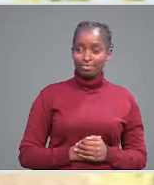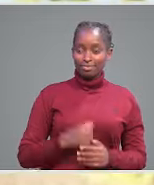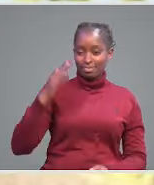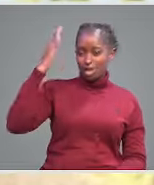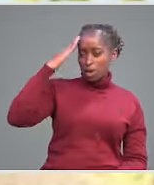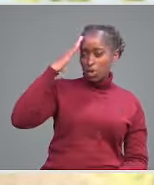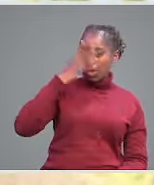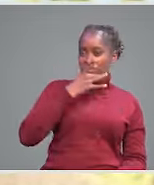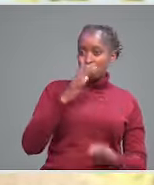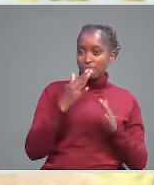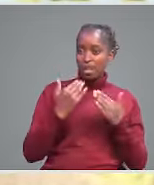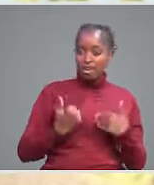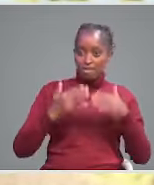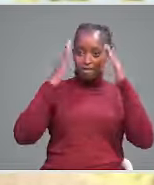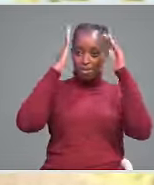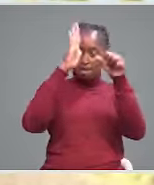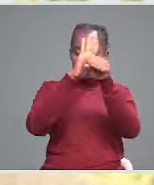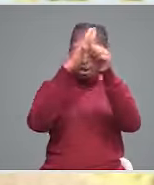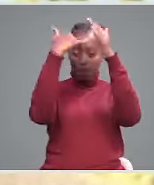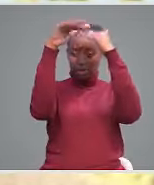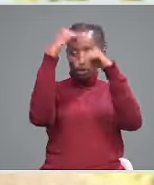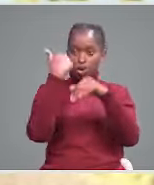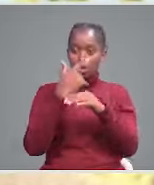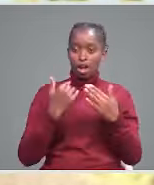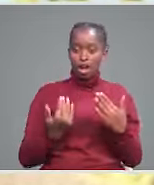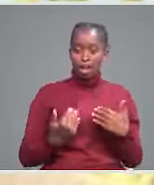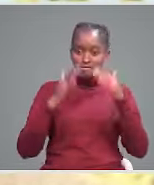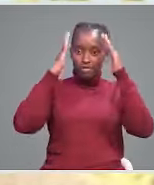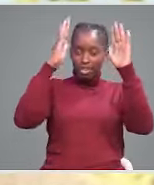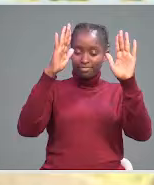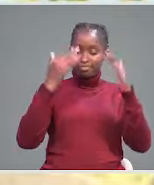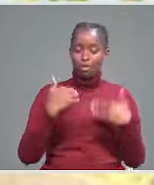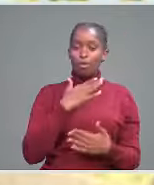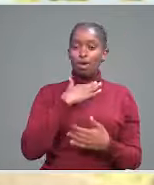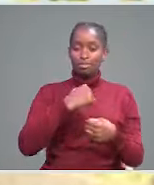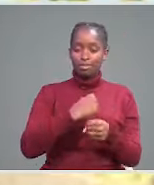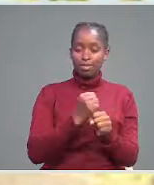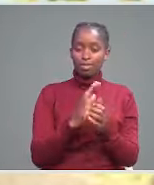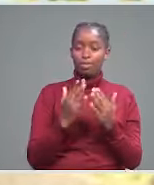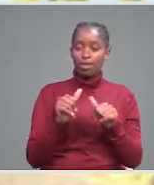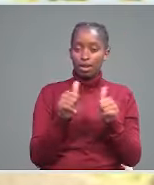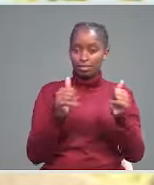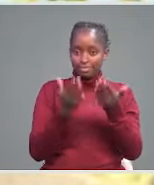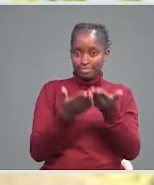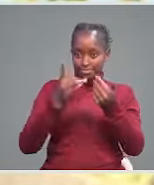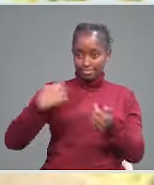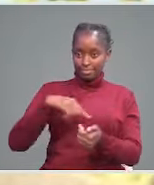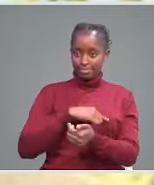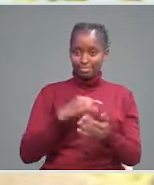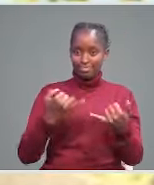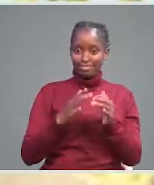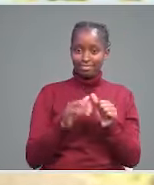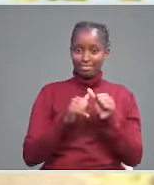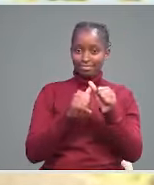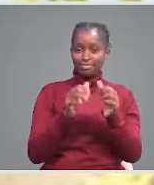as a dedicated professional whose commitment to excellence has helped us overcome